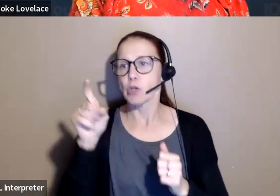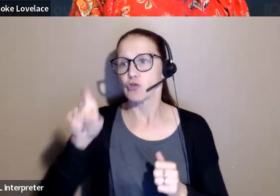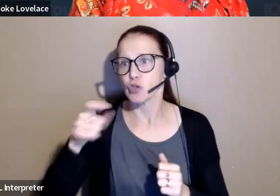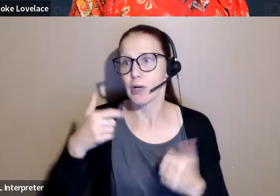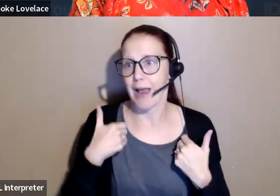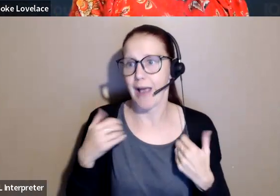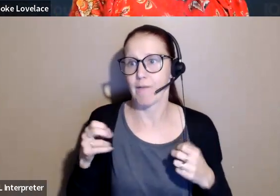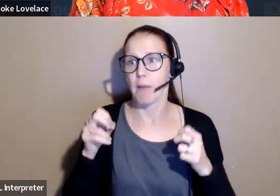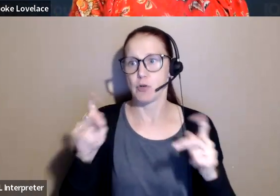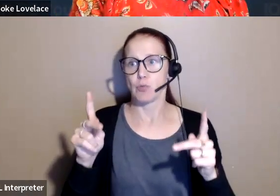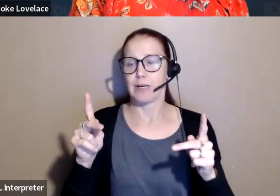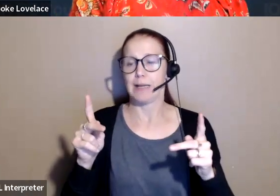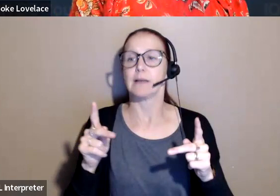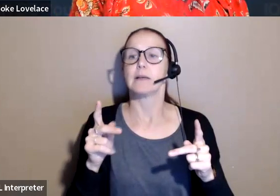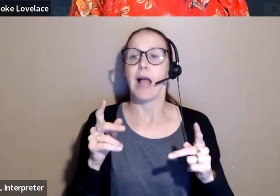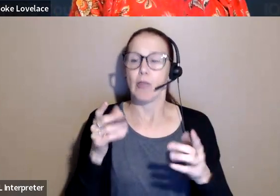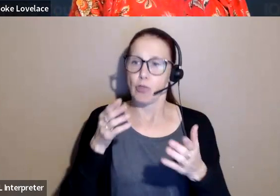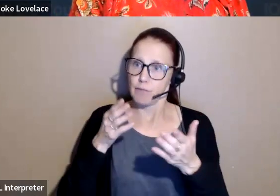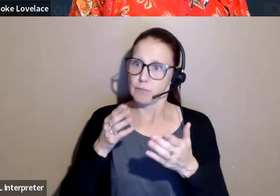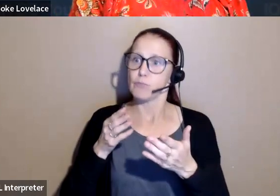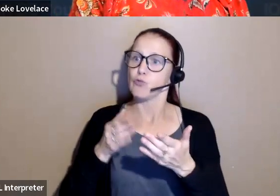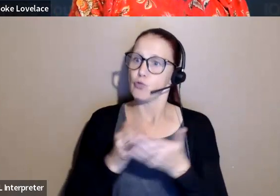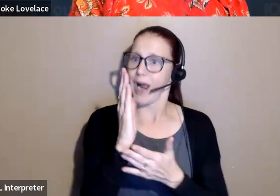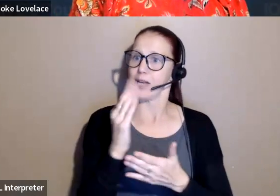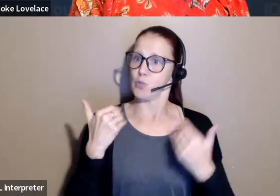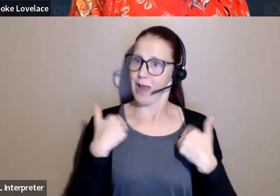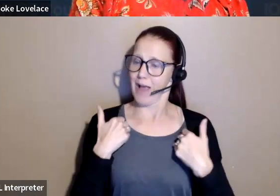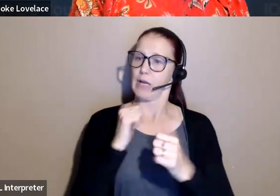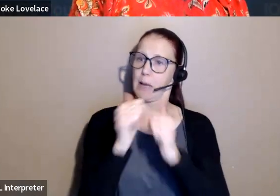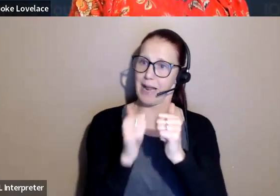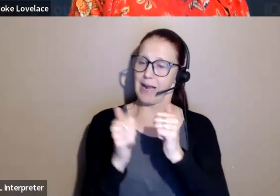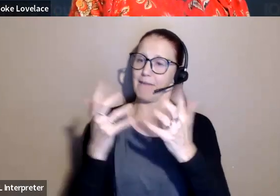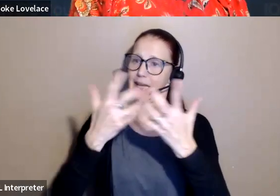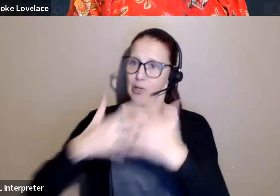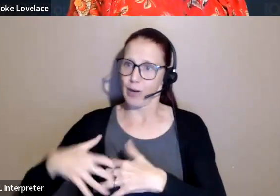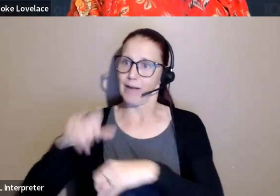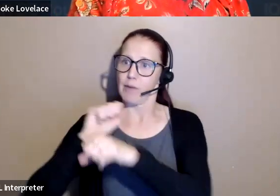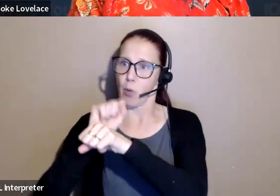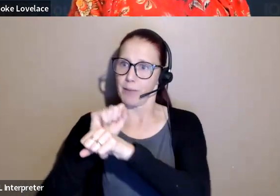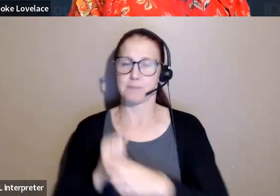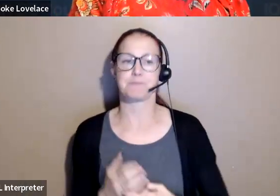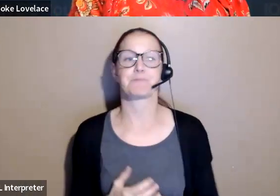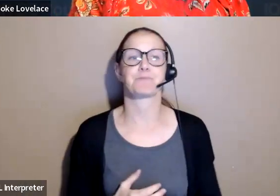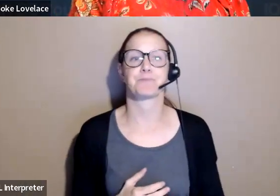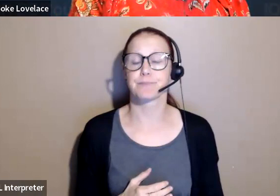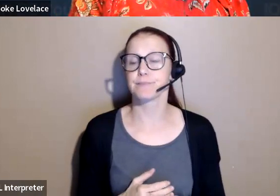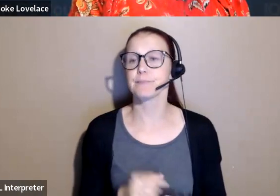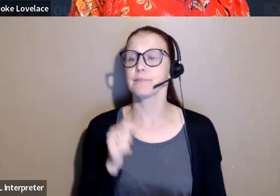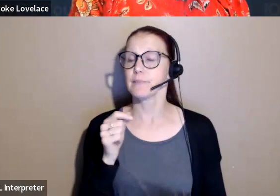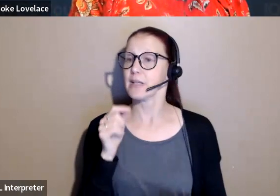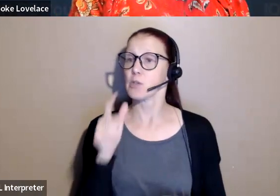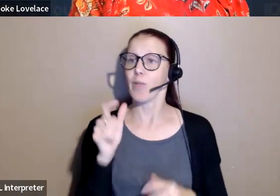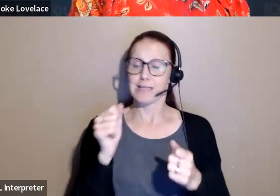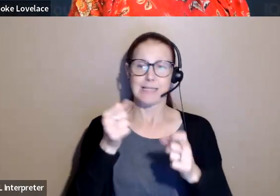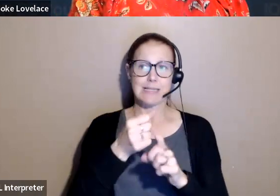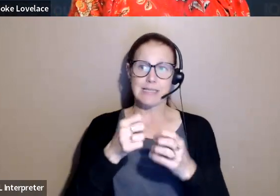the opportunity and the fundamental right to have competitive integrated employment. And so it's expanding the number of